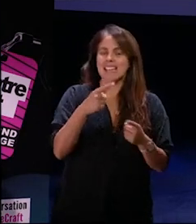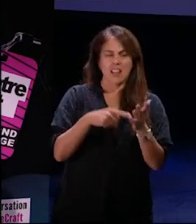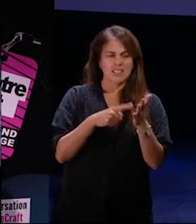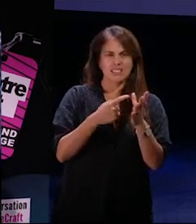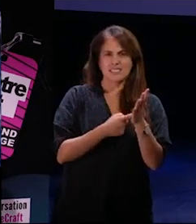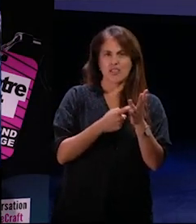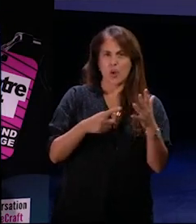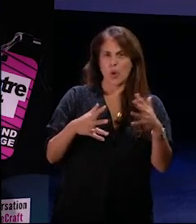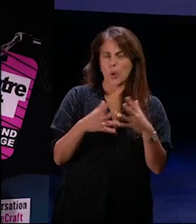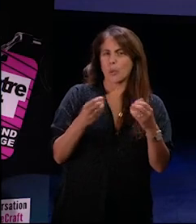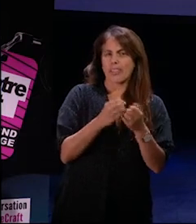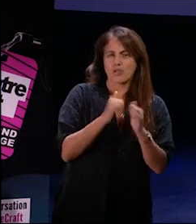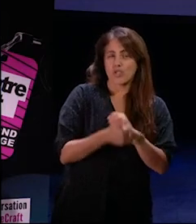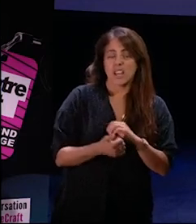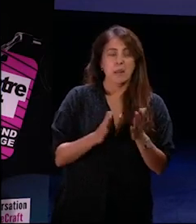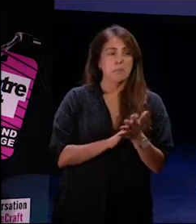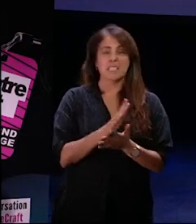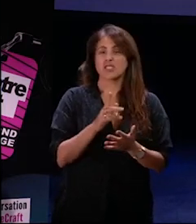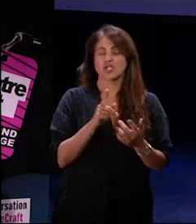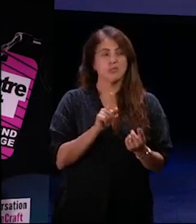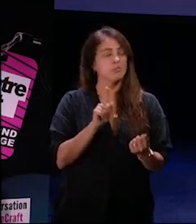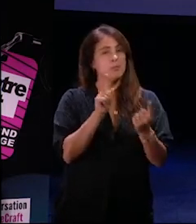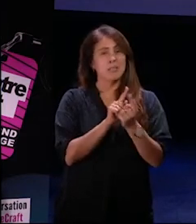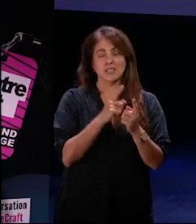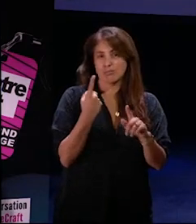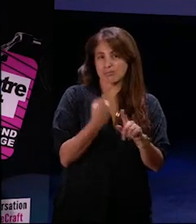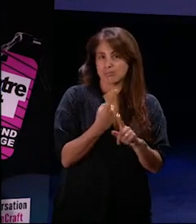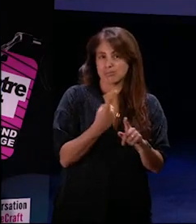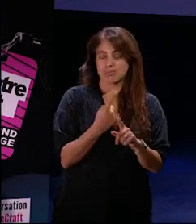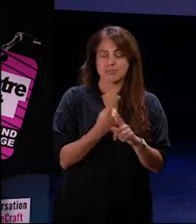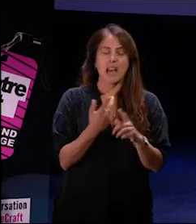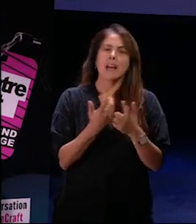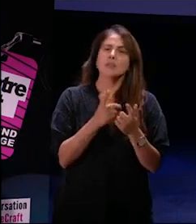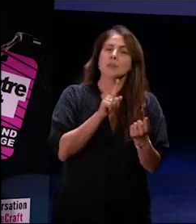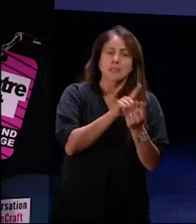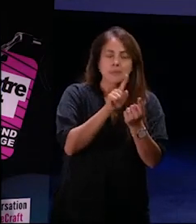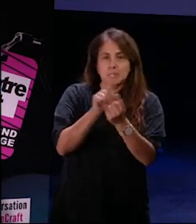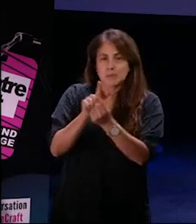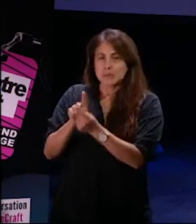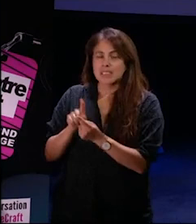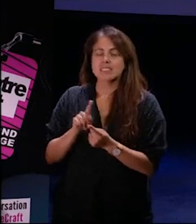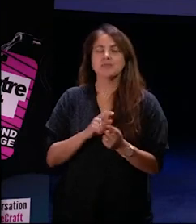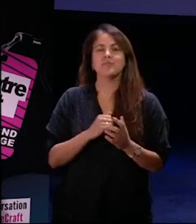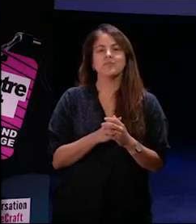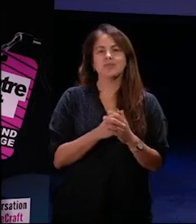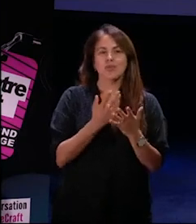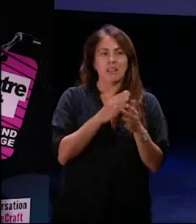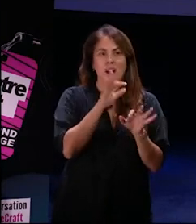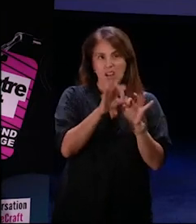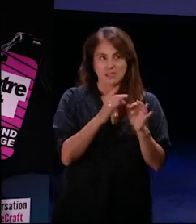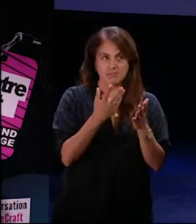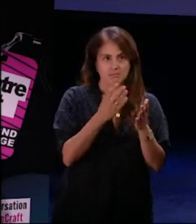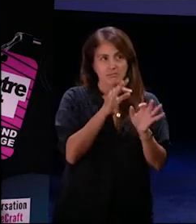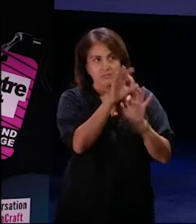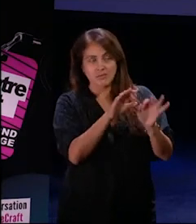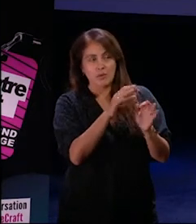which is, we're just meeting to talk again. And we had to meet people and also ask for money. And